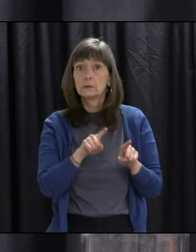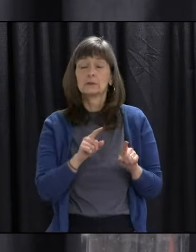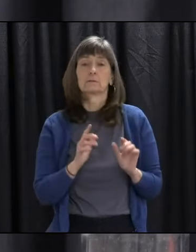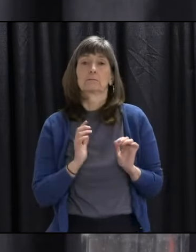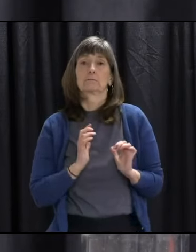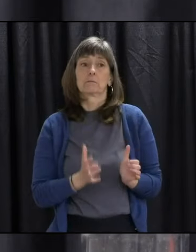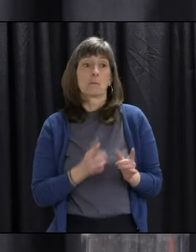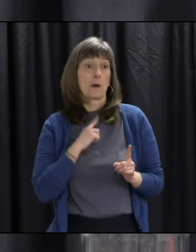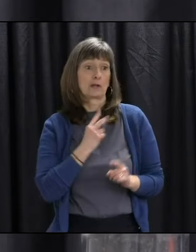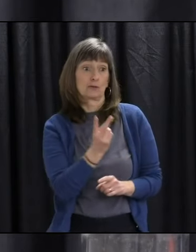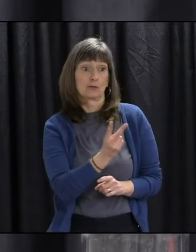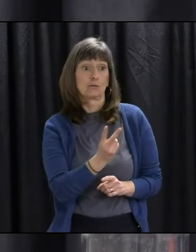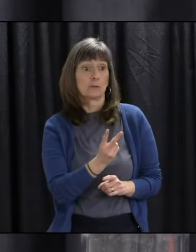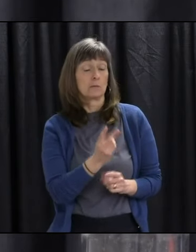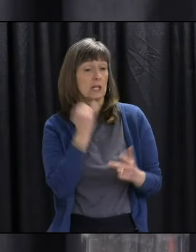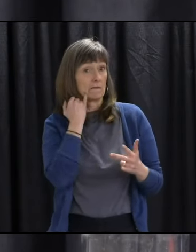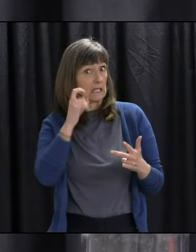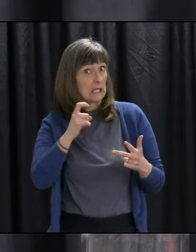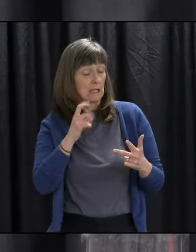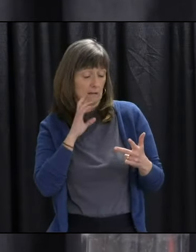enforcement agencies, they will change too.